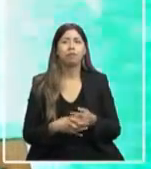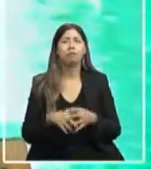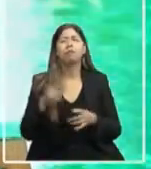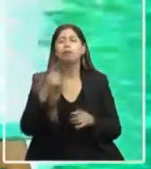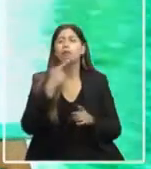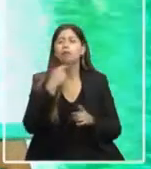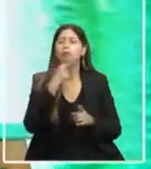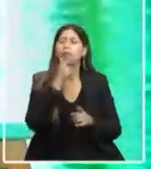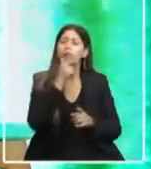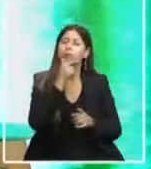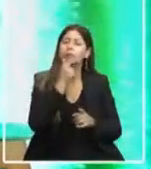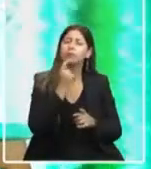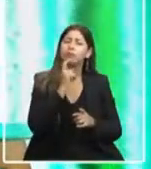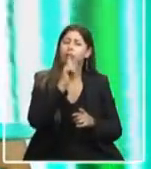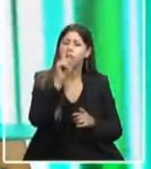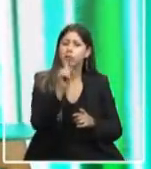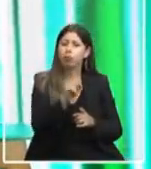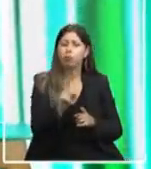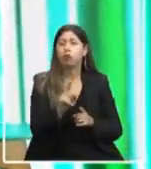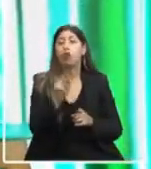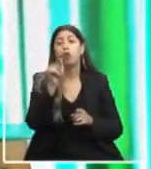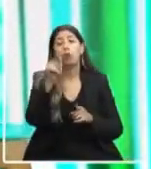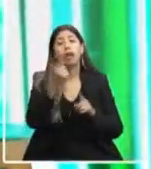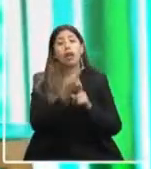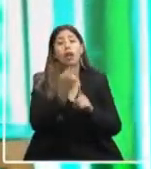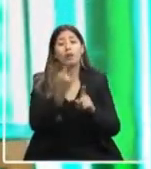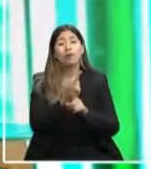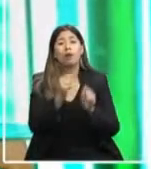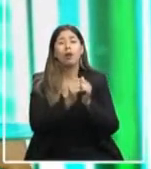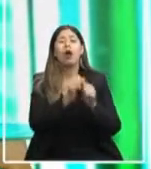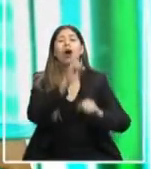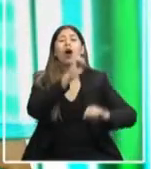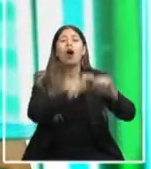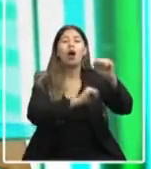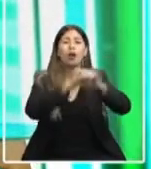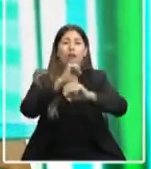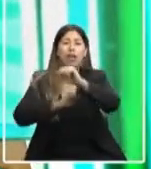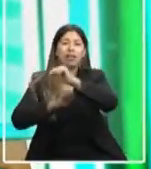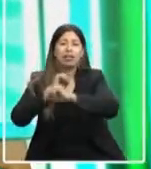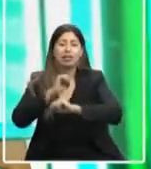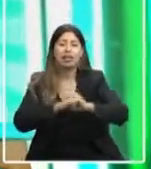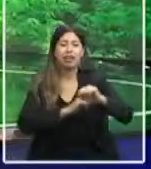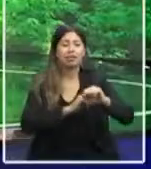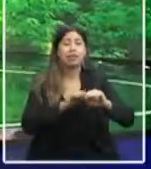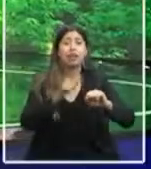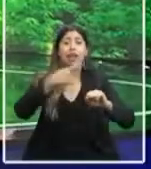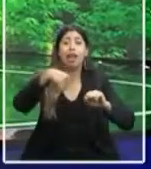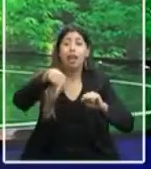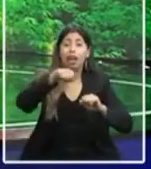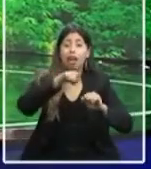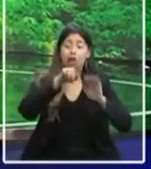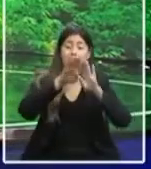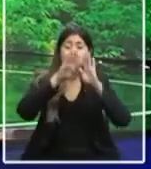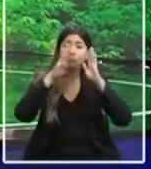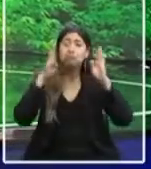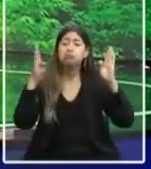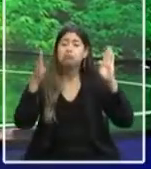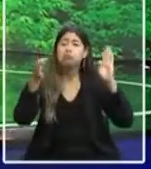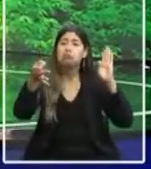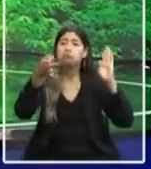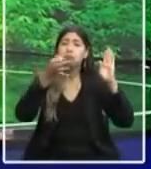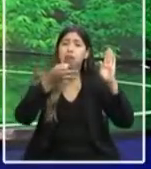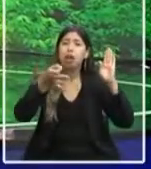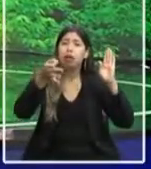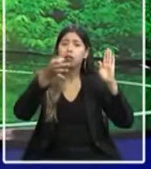companies. Does companies have an open mind to hear your review? Oh, yes. The ones I've spoken to, oh,